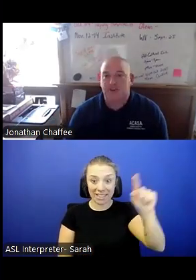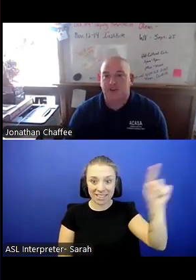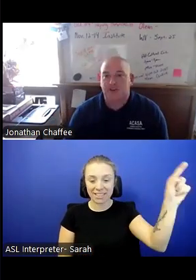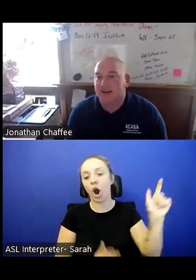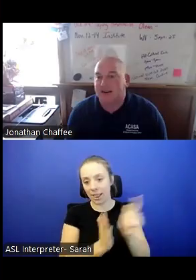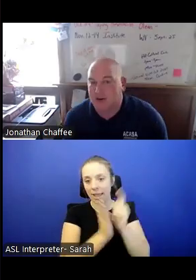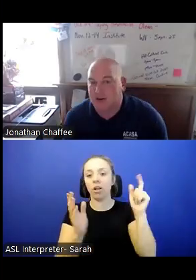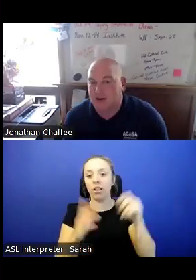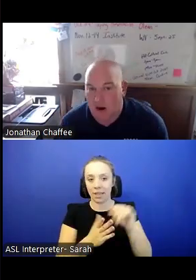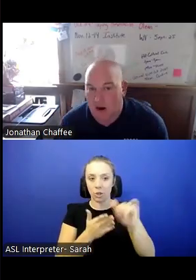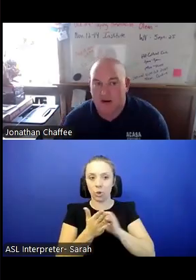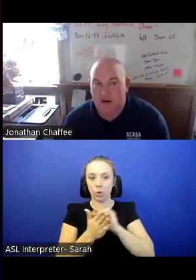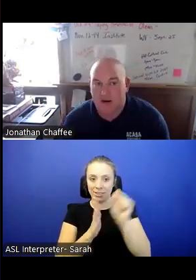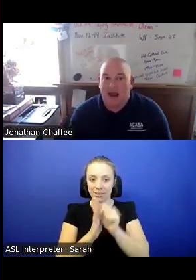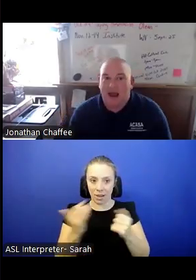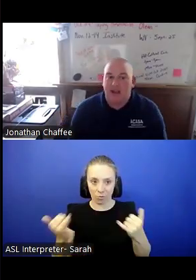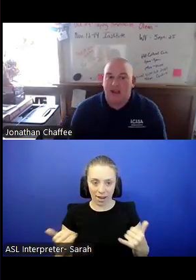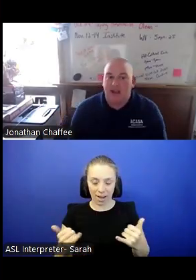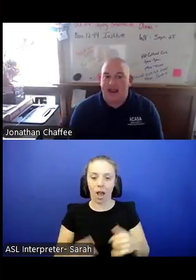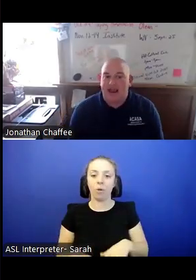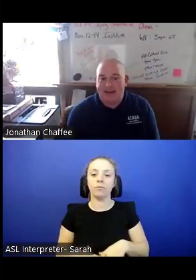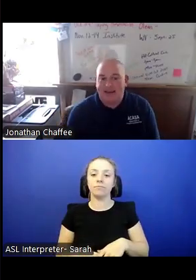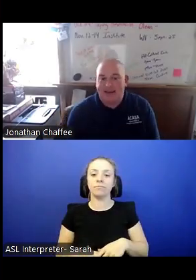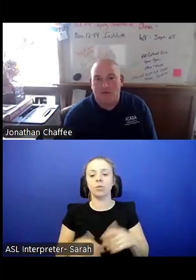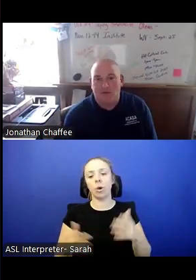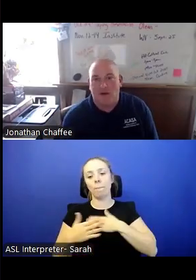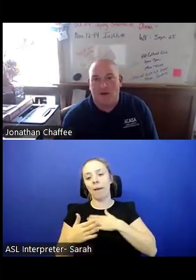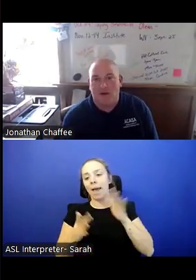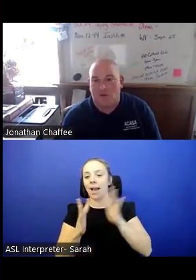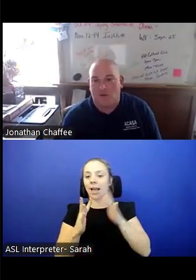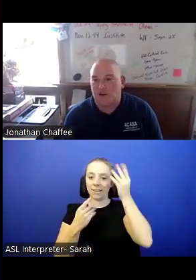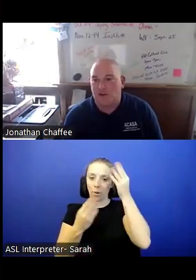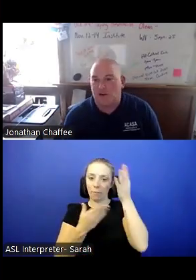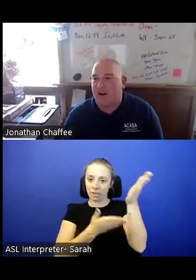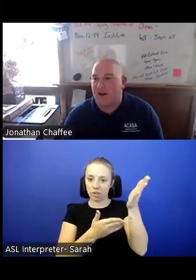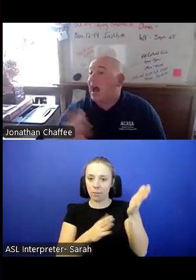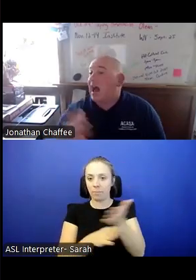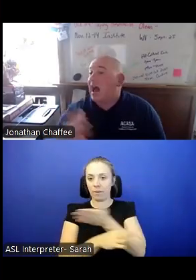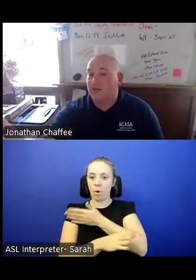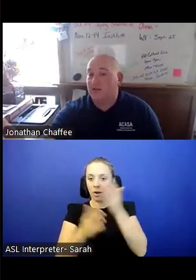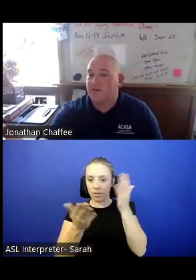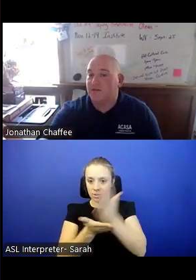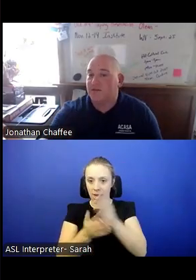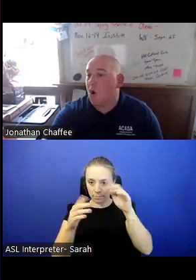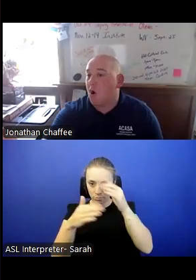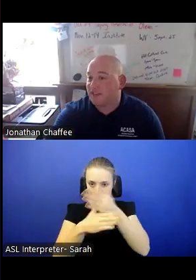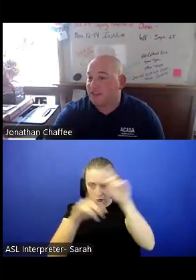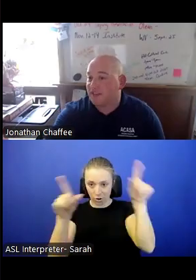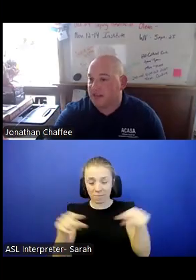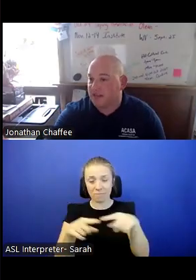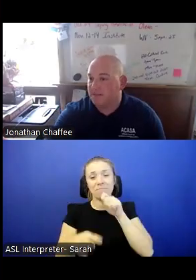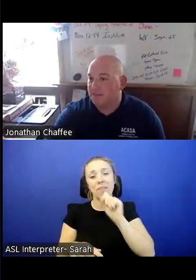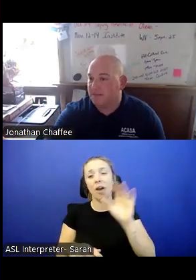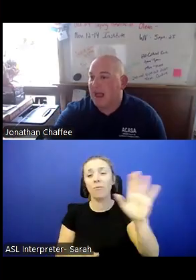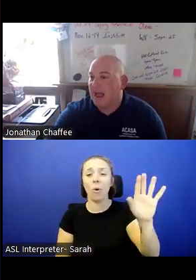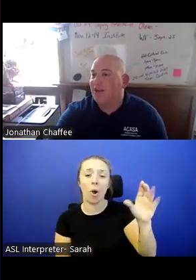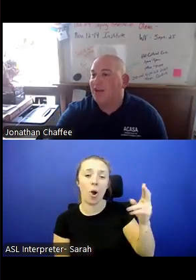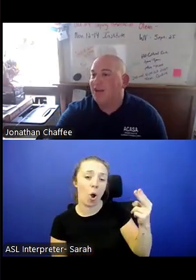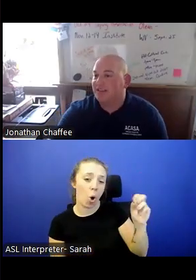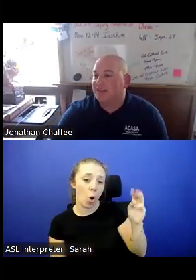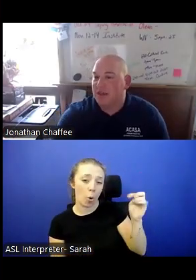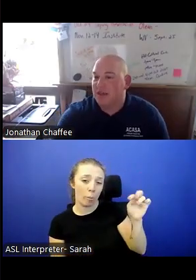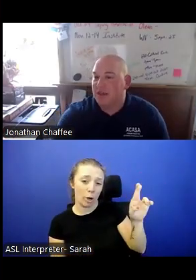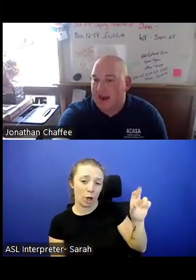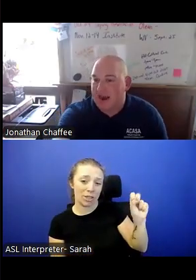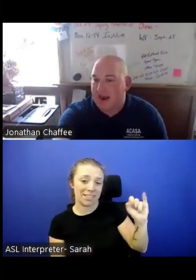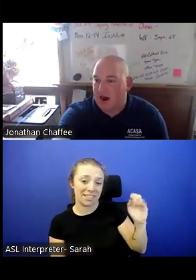And just like Dr. Peppone, I'll give you my contact real quick before I unshare. I loved your Homer Simpson. I use the